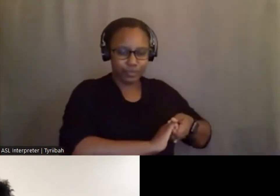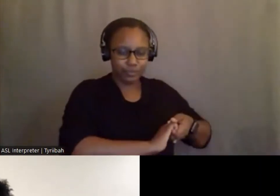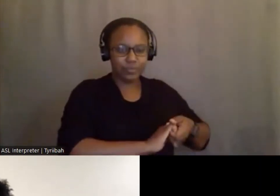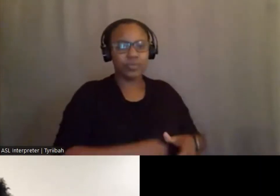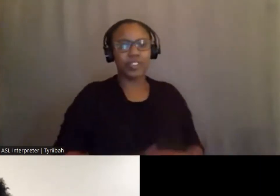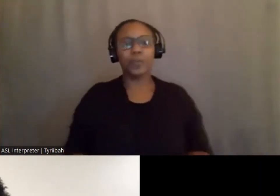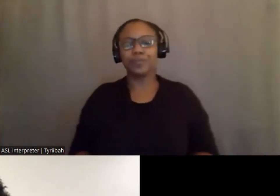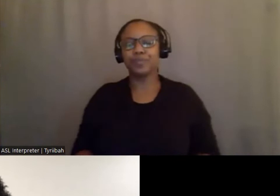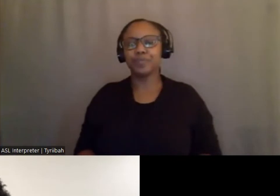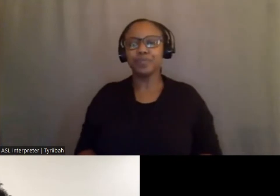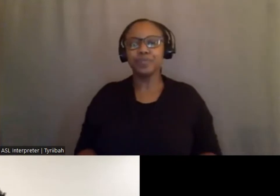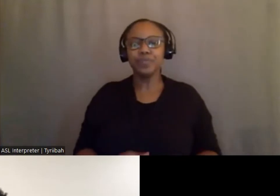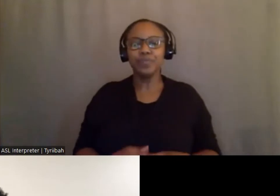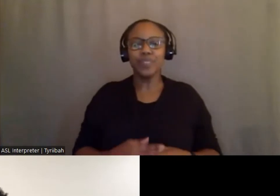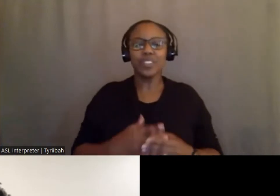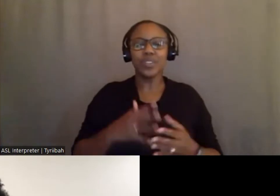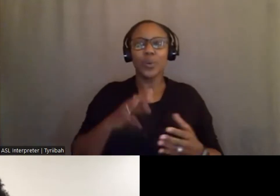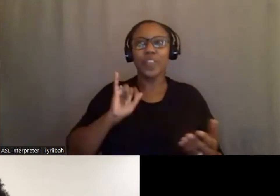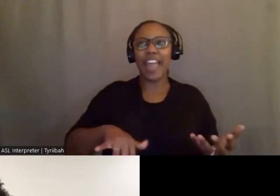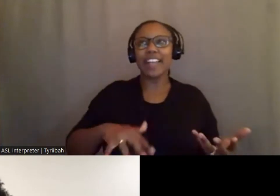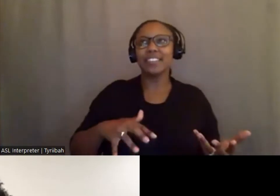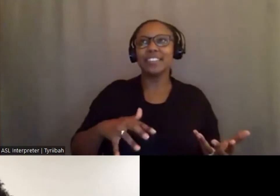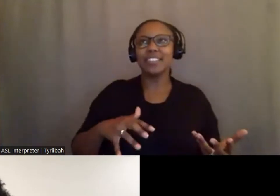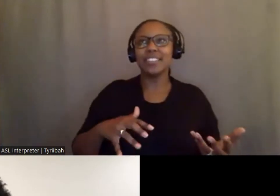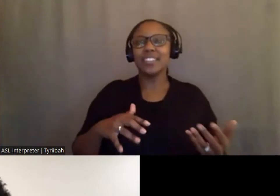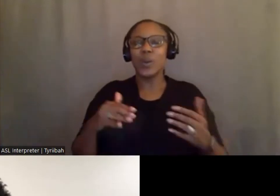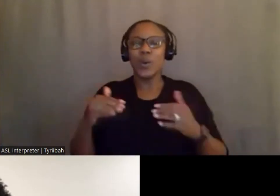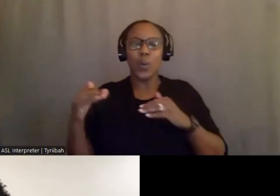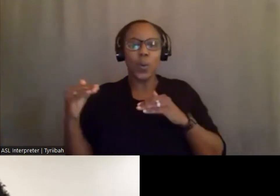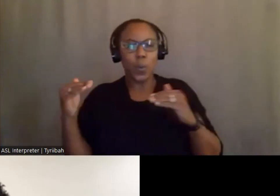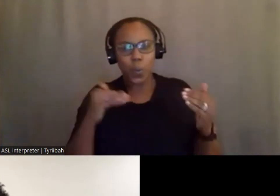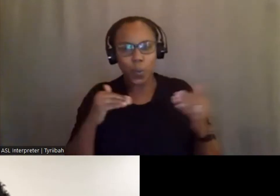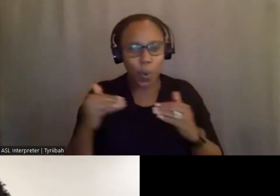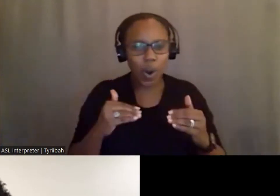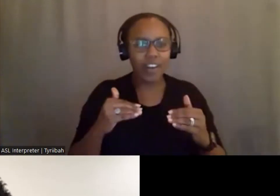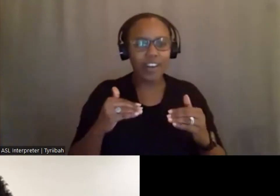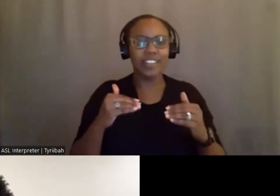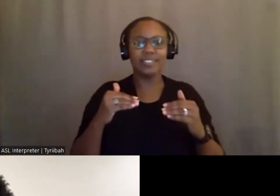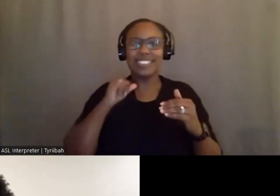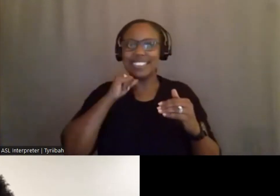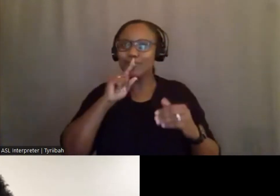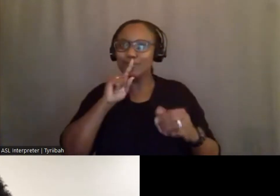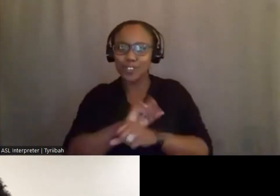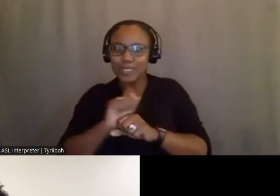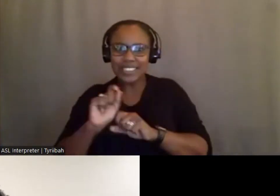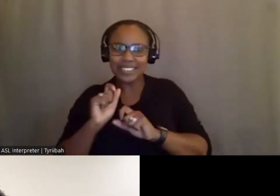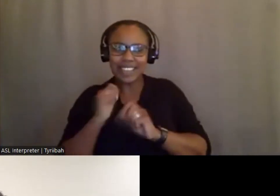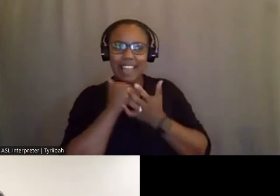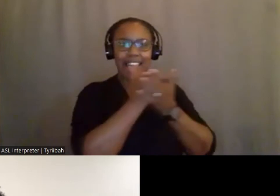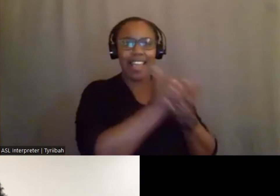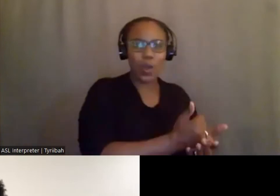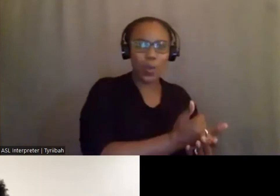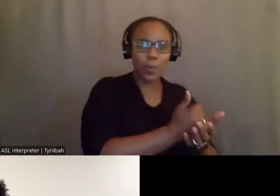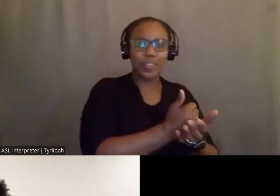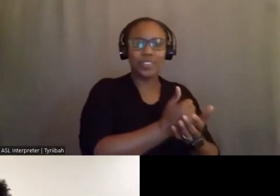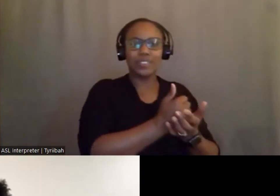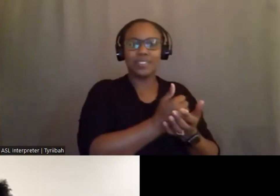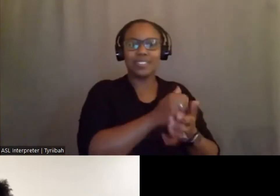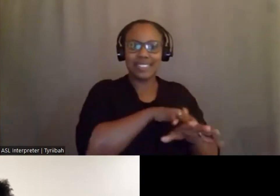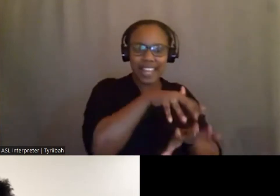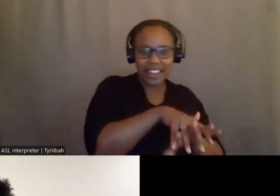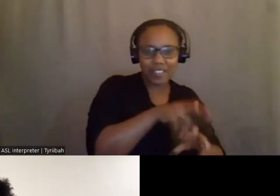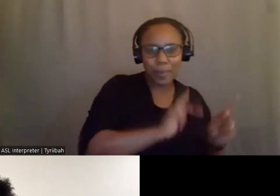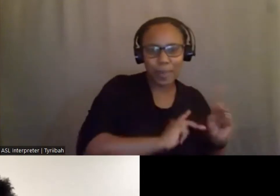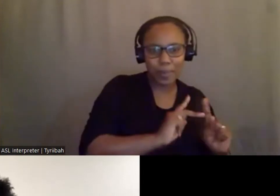really, at taking this war in which they didn't actually give Native people much help at all, and then using it to their advantage more